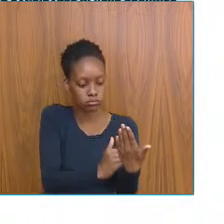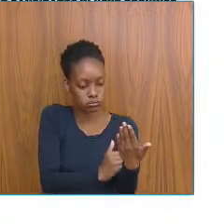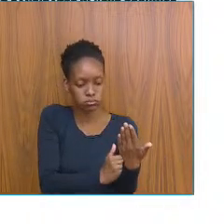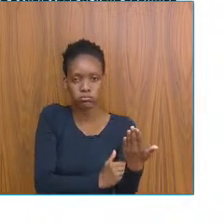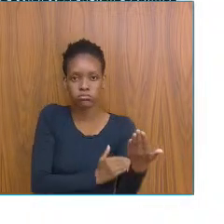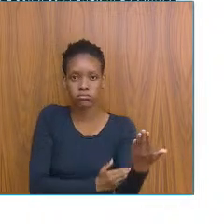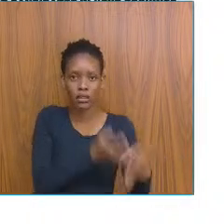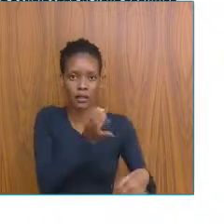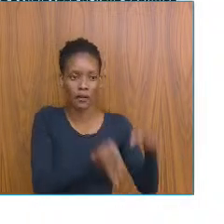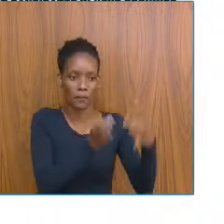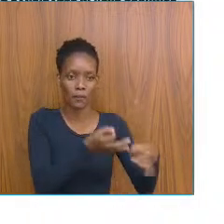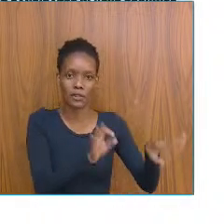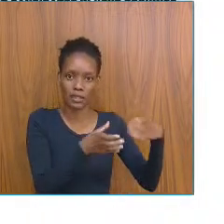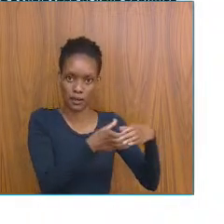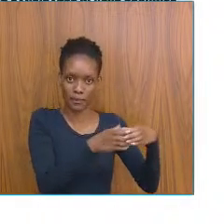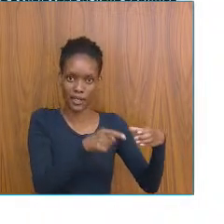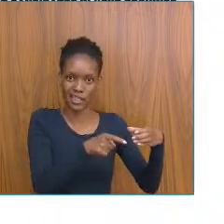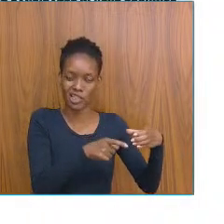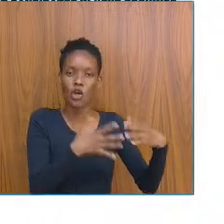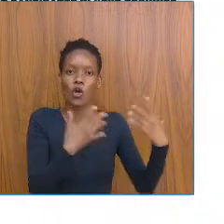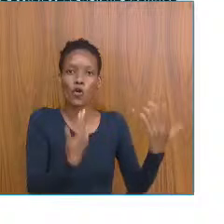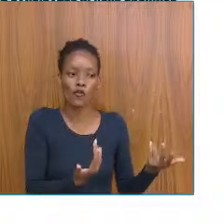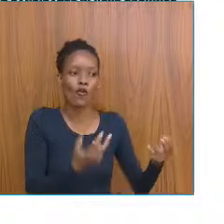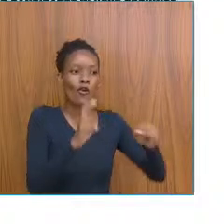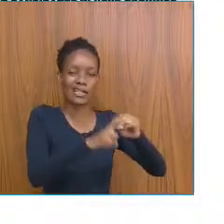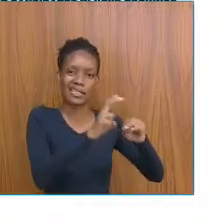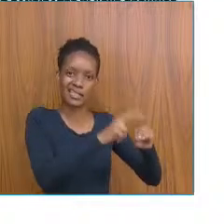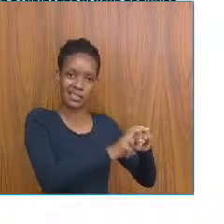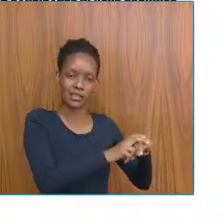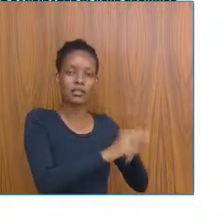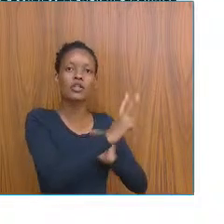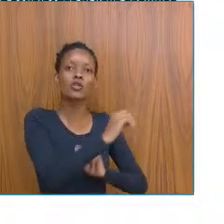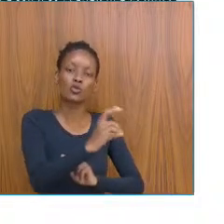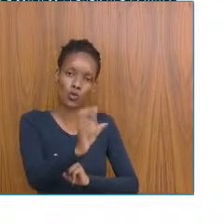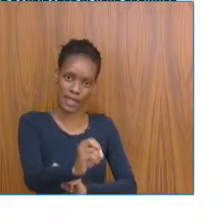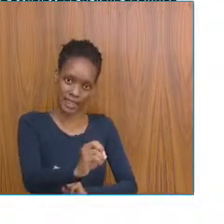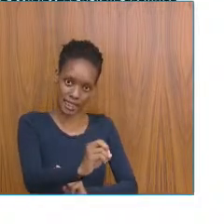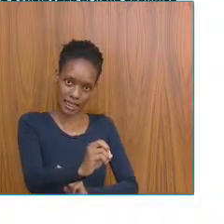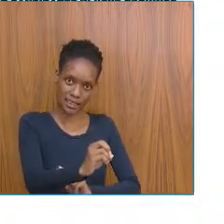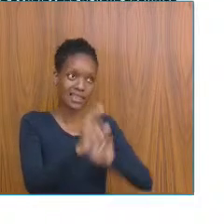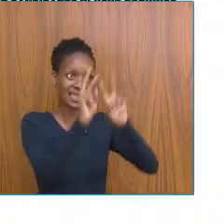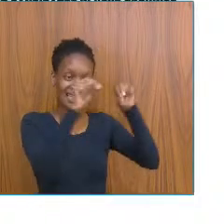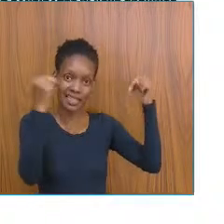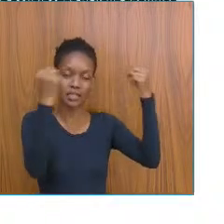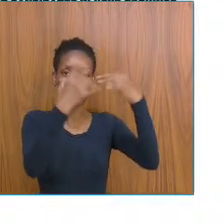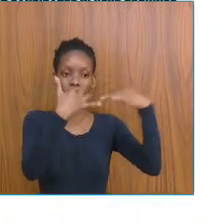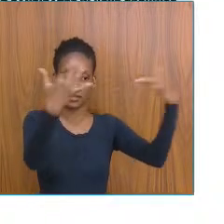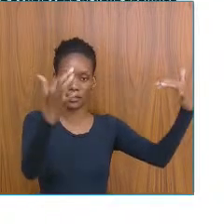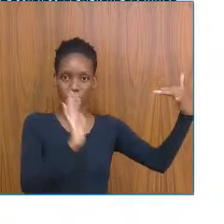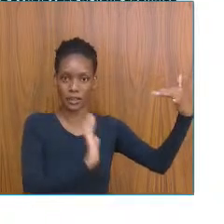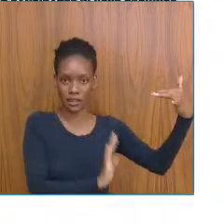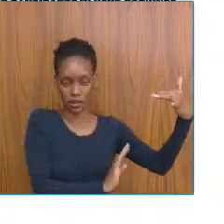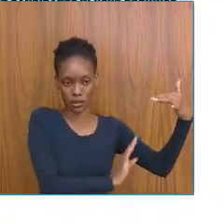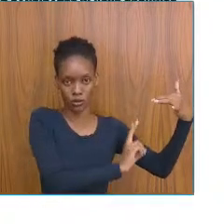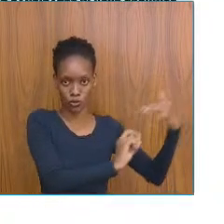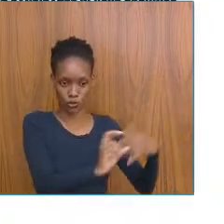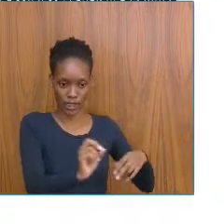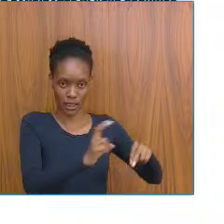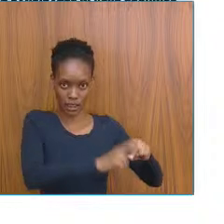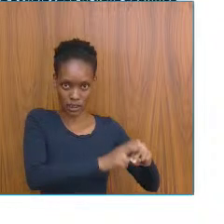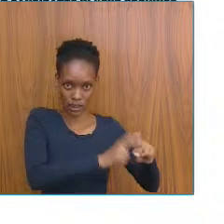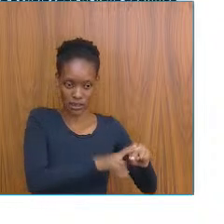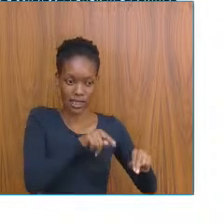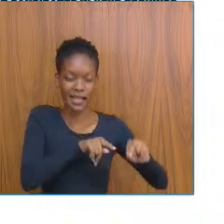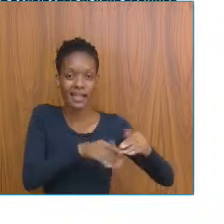political parties vying for seats for 200 seats in the National Assembly. This